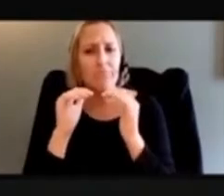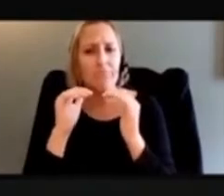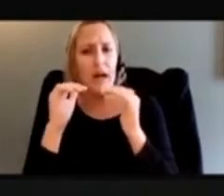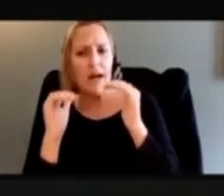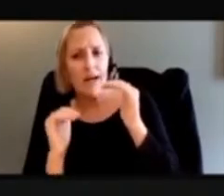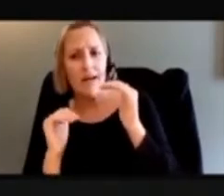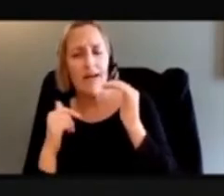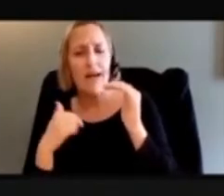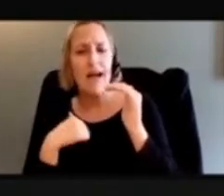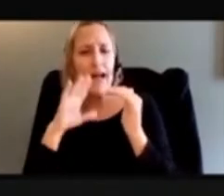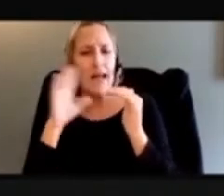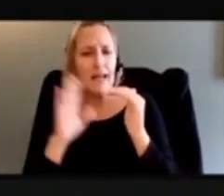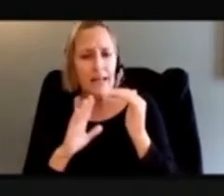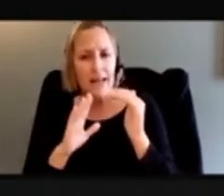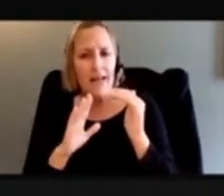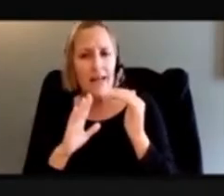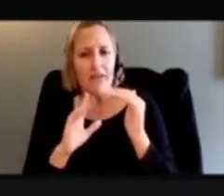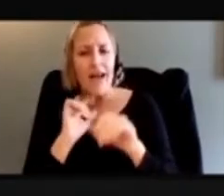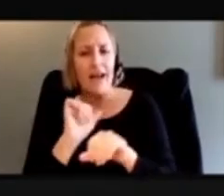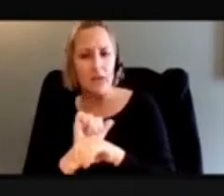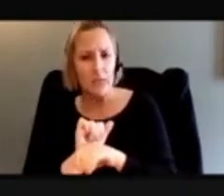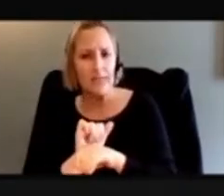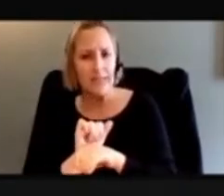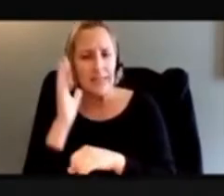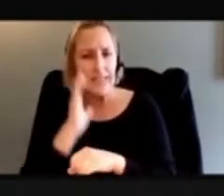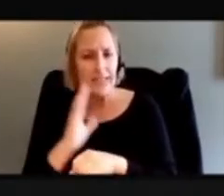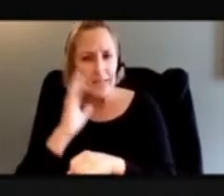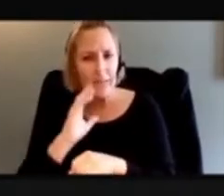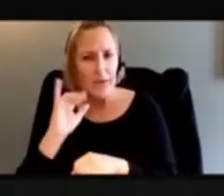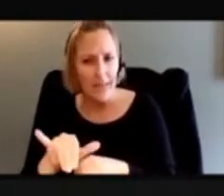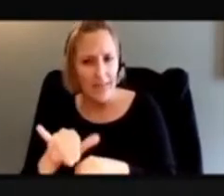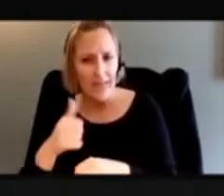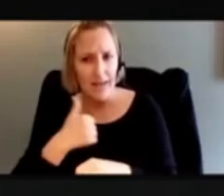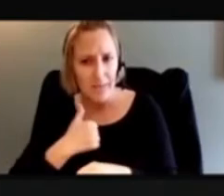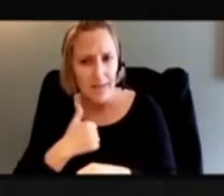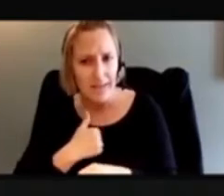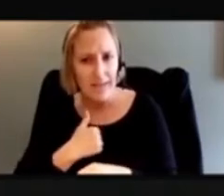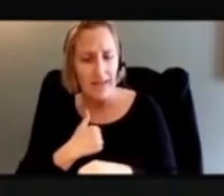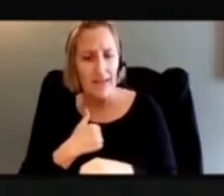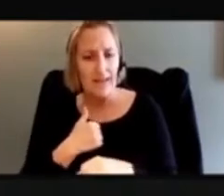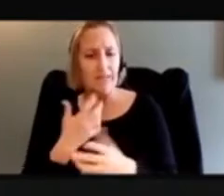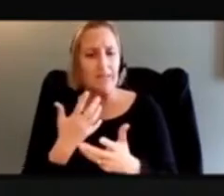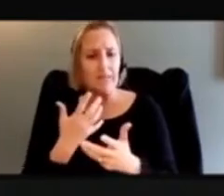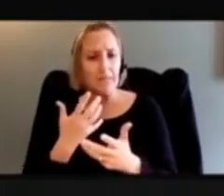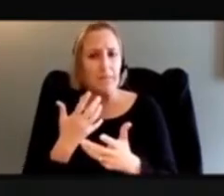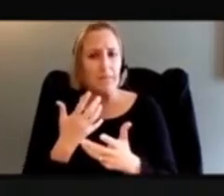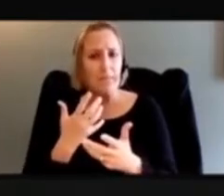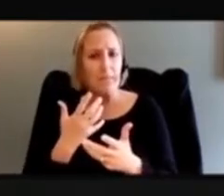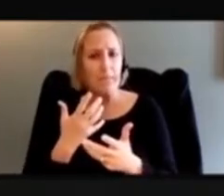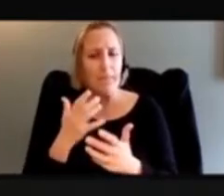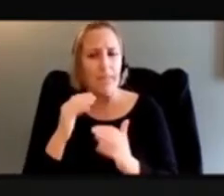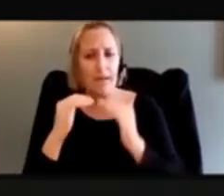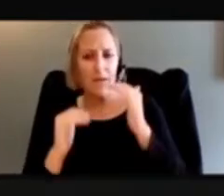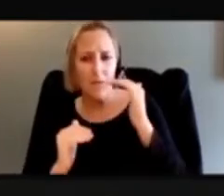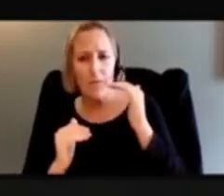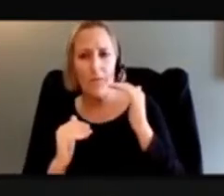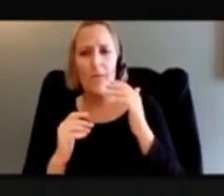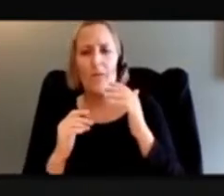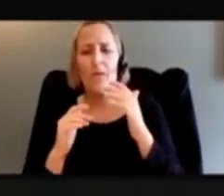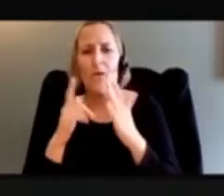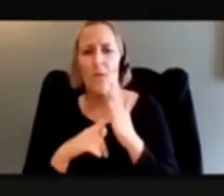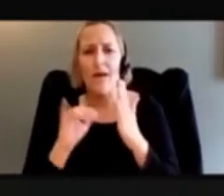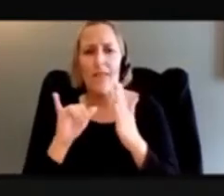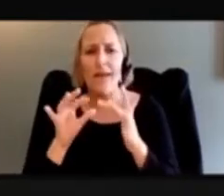front, close at hand to witnessing the inequalities and what the inequalities have led to.